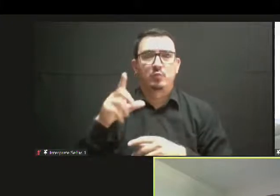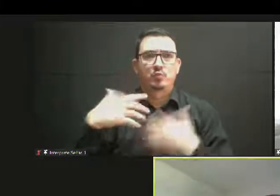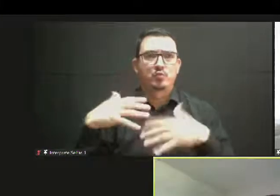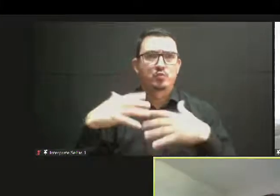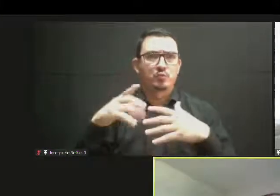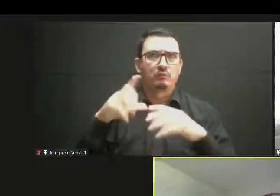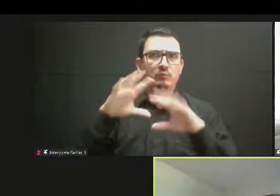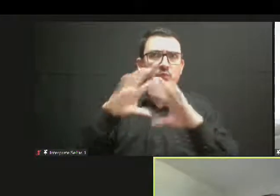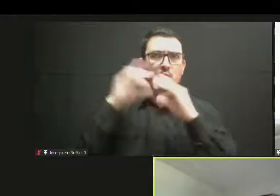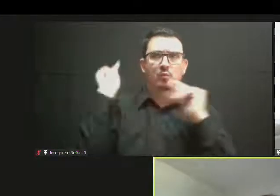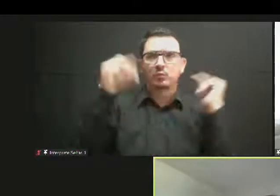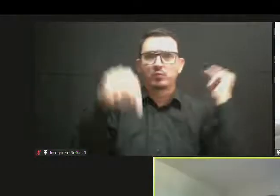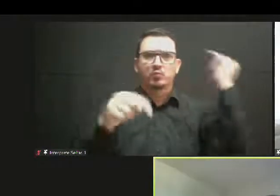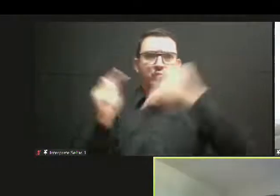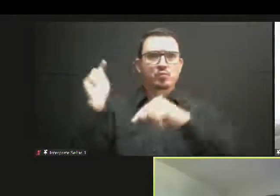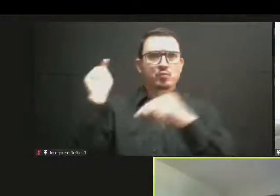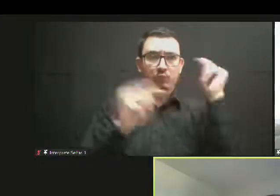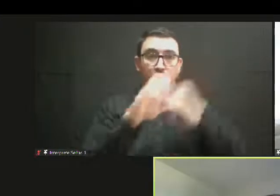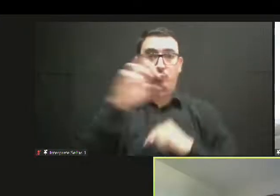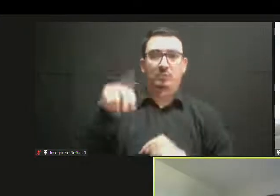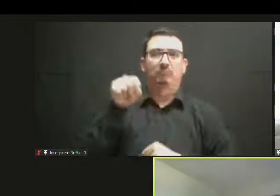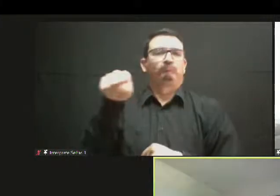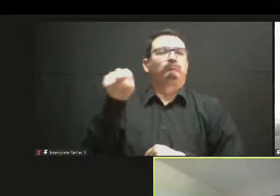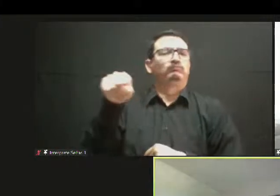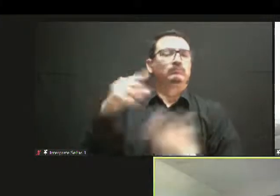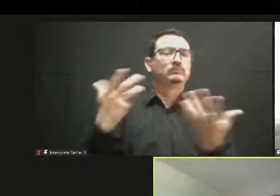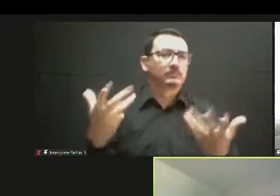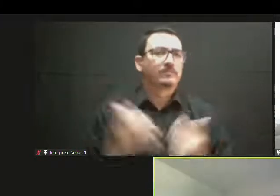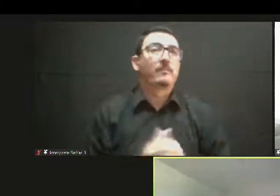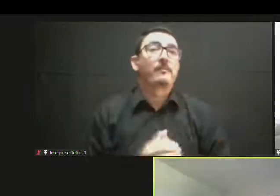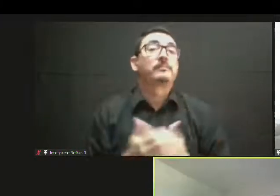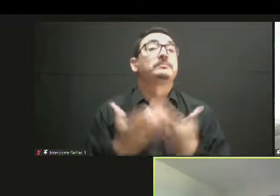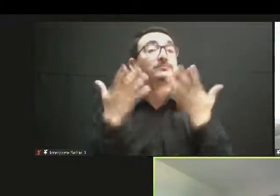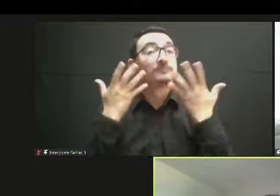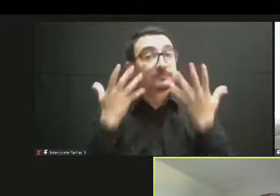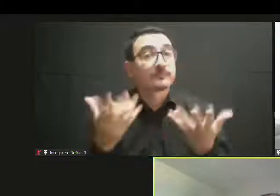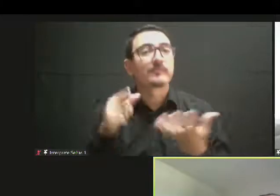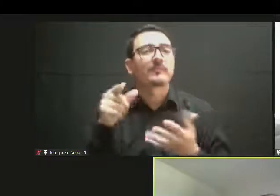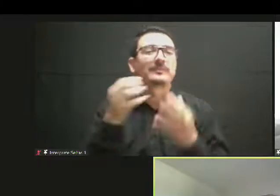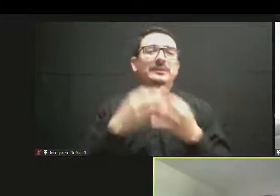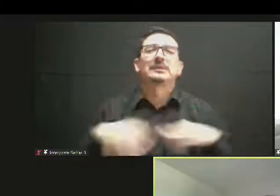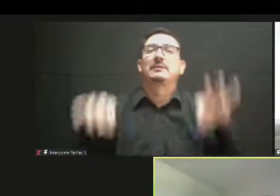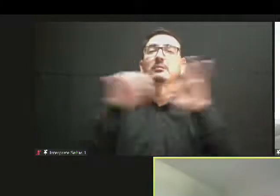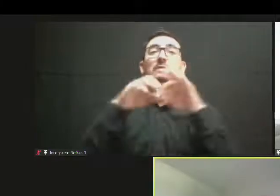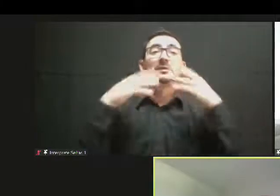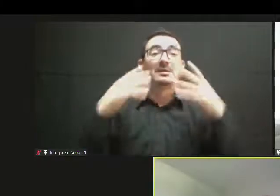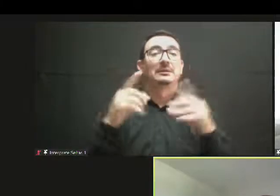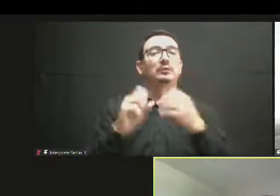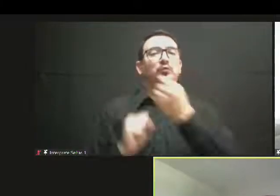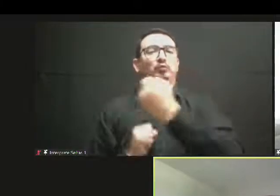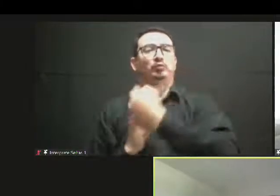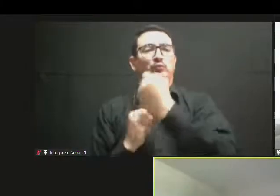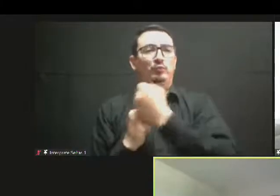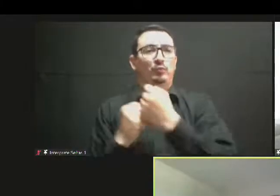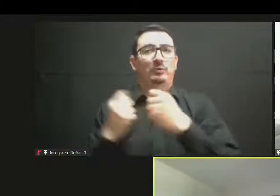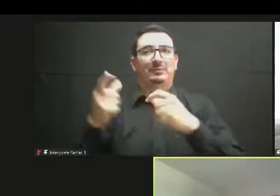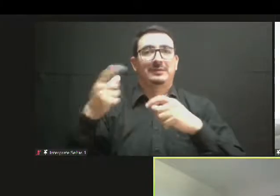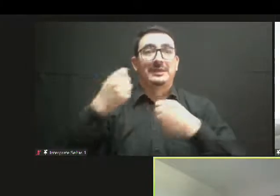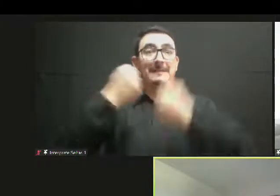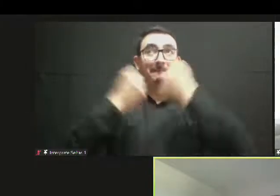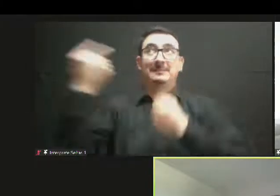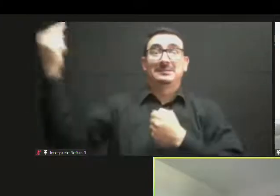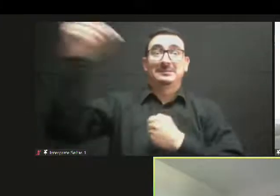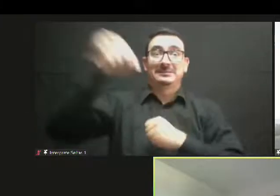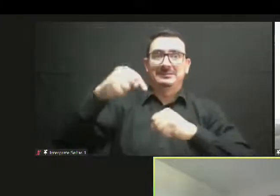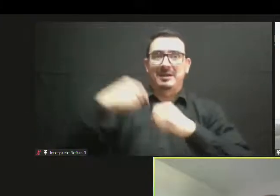factors that promote, attract, and retain these companies. One very interesting feature